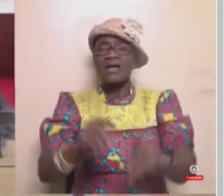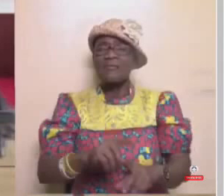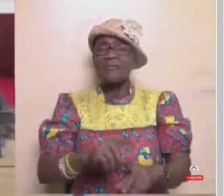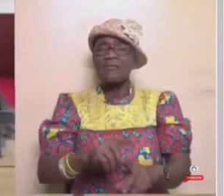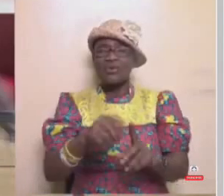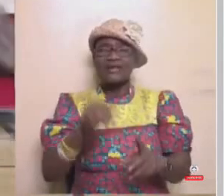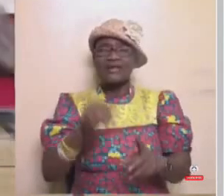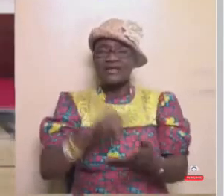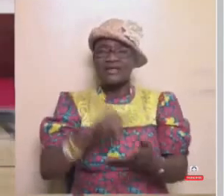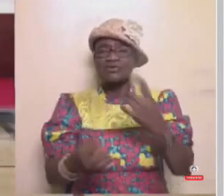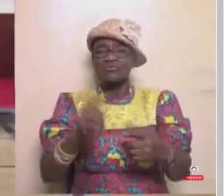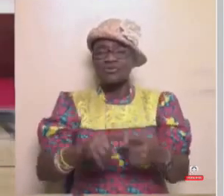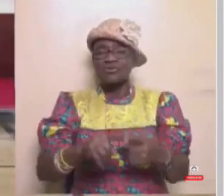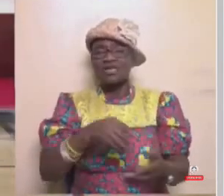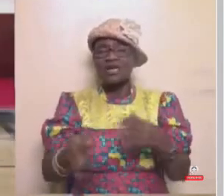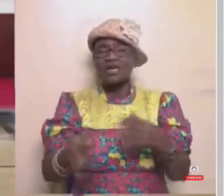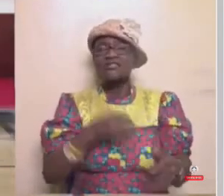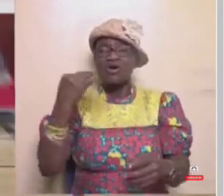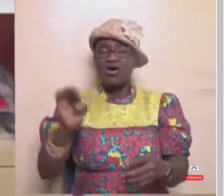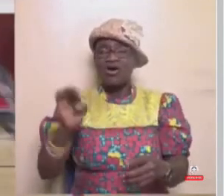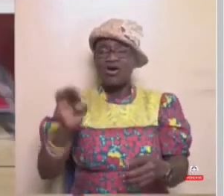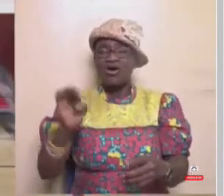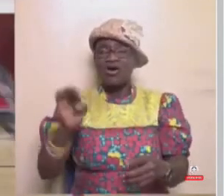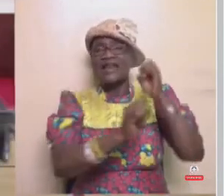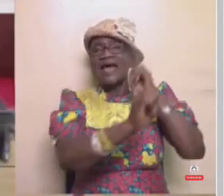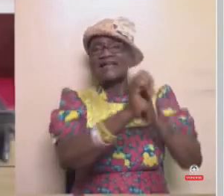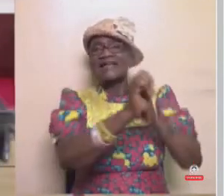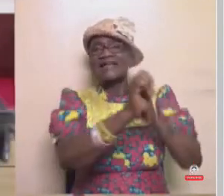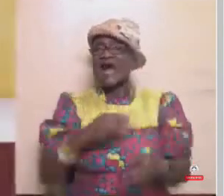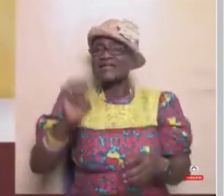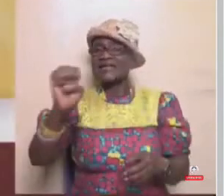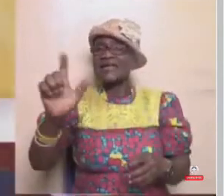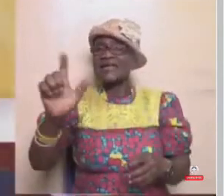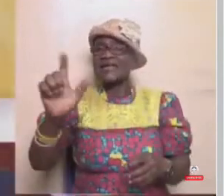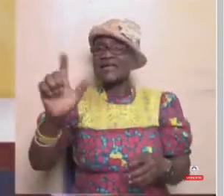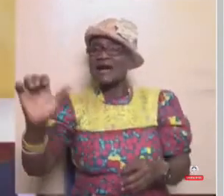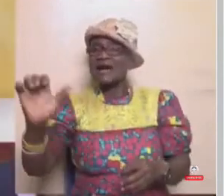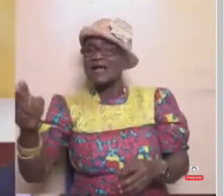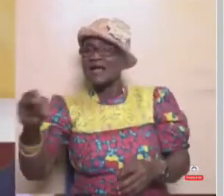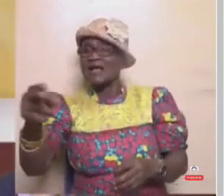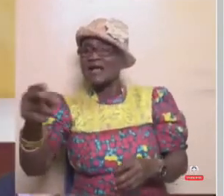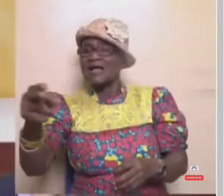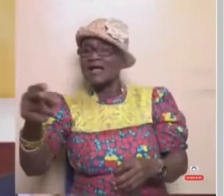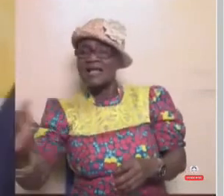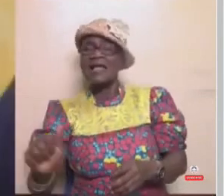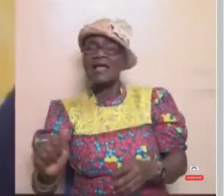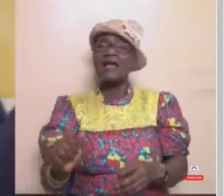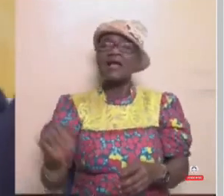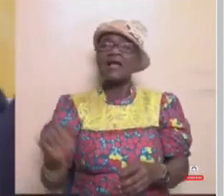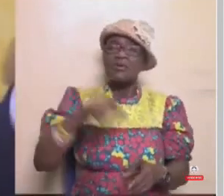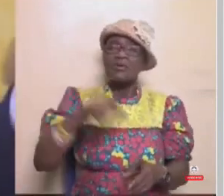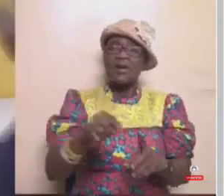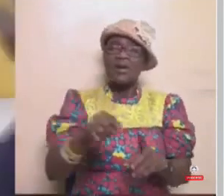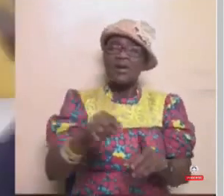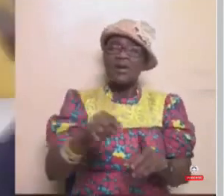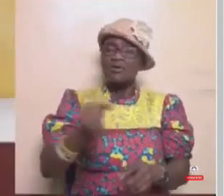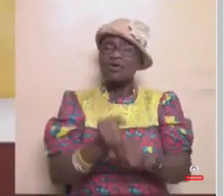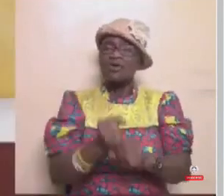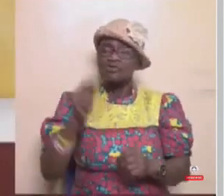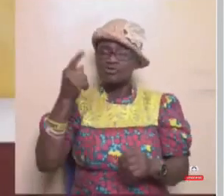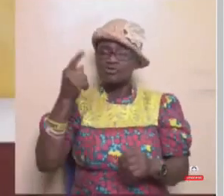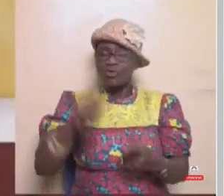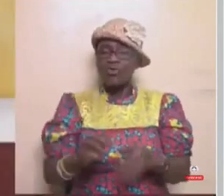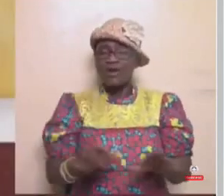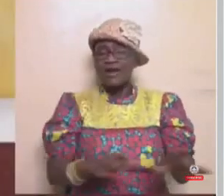Elisha, when they even got to the base of Jordan, where he knew that when they passed, there is no way he could